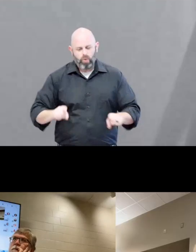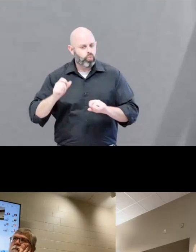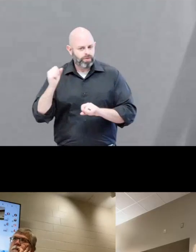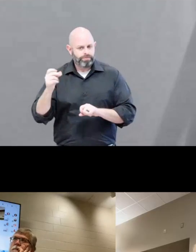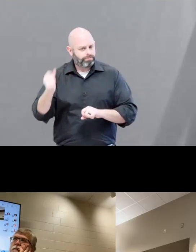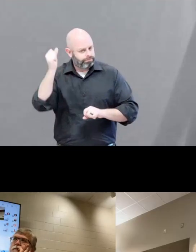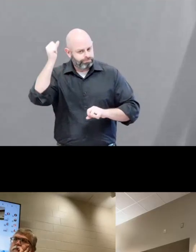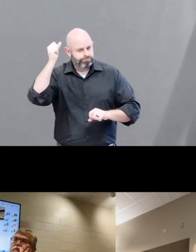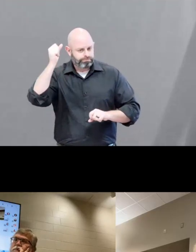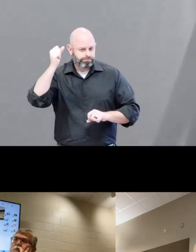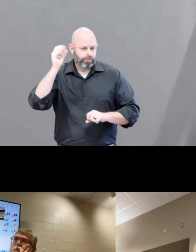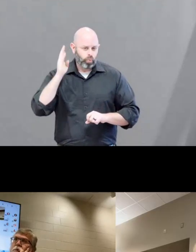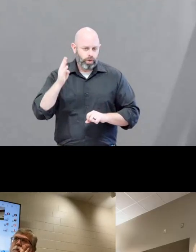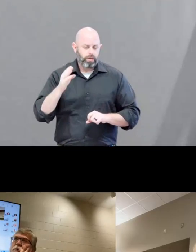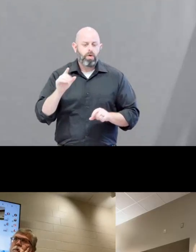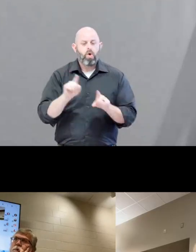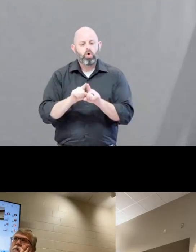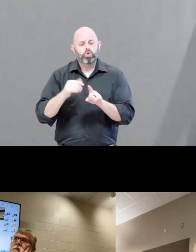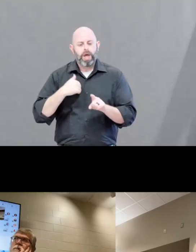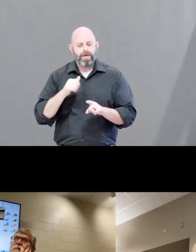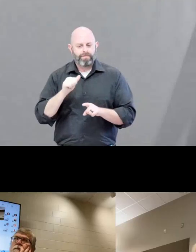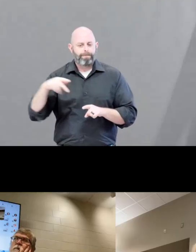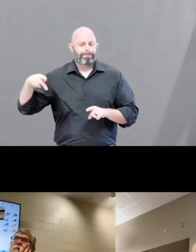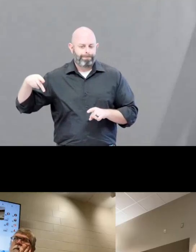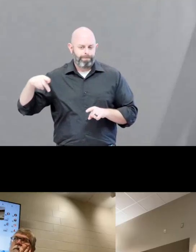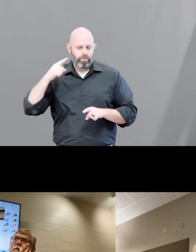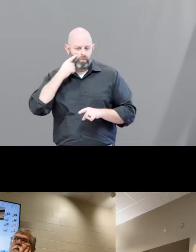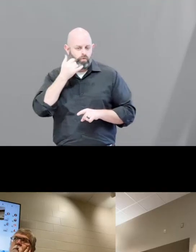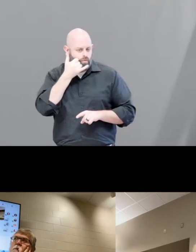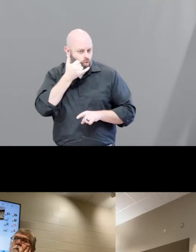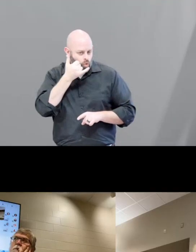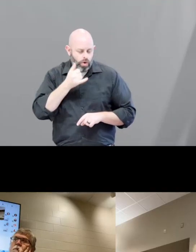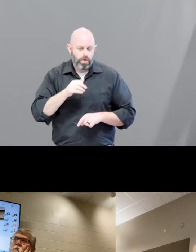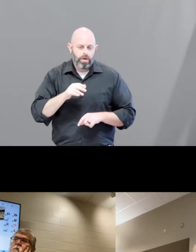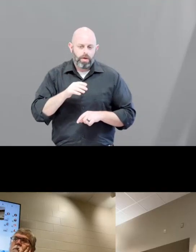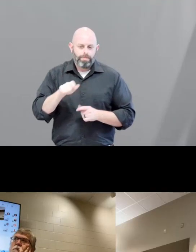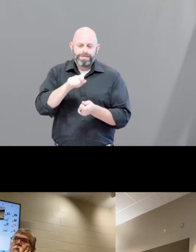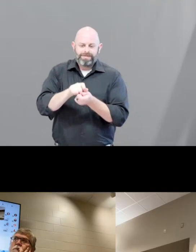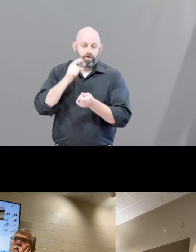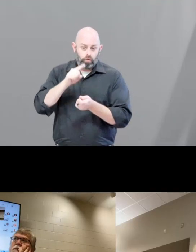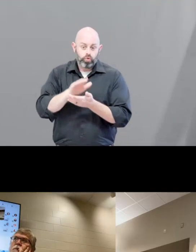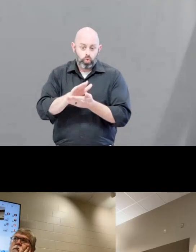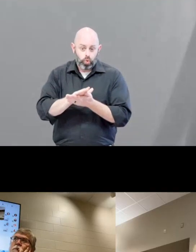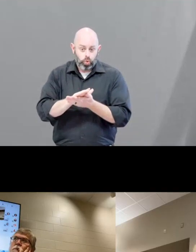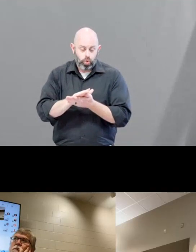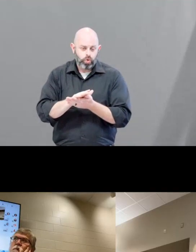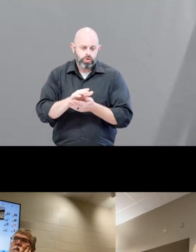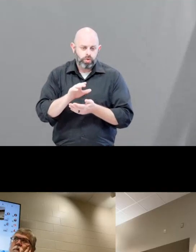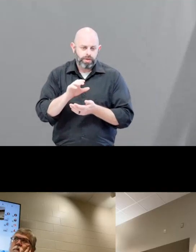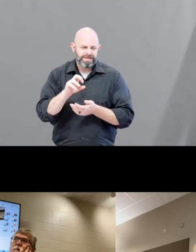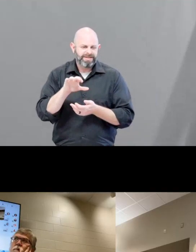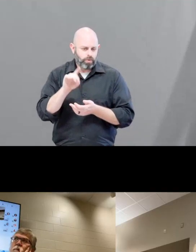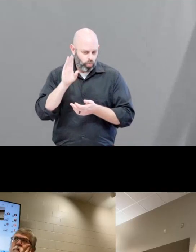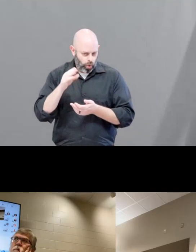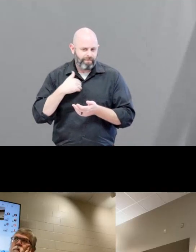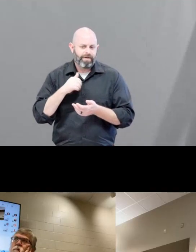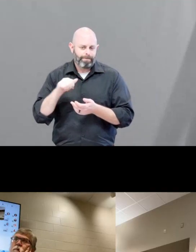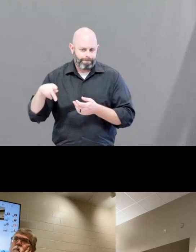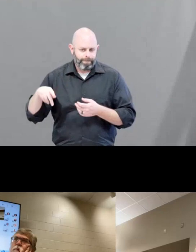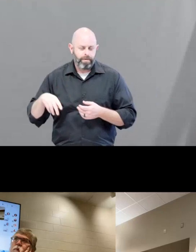and then they also have a mobile app that's custom branded to the school. They